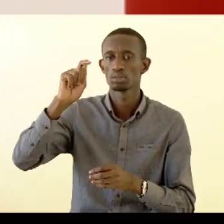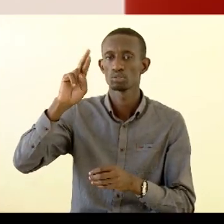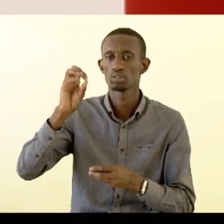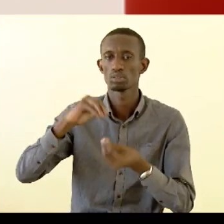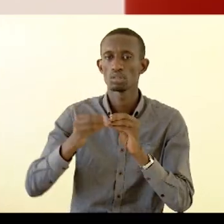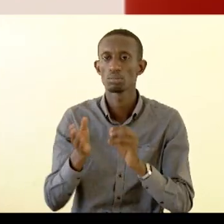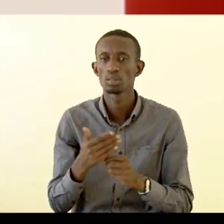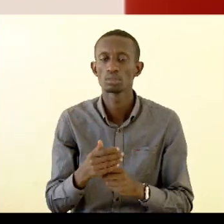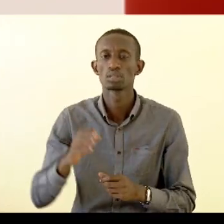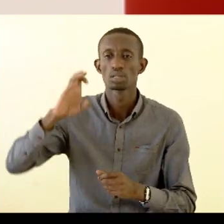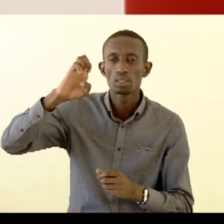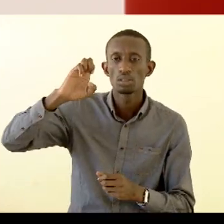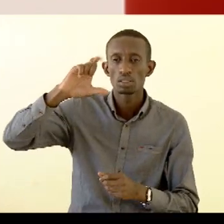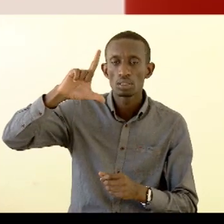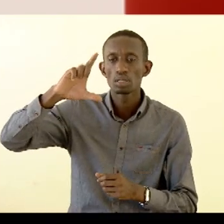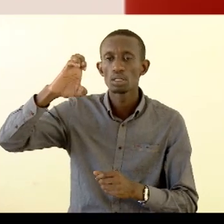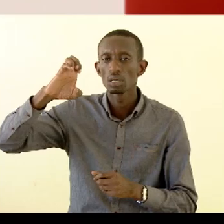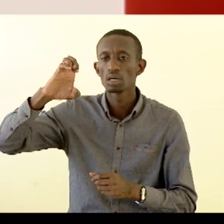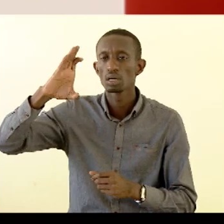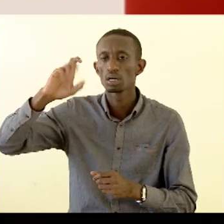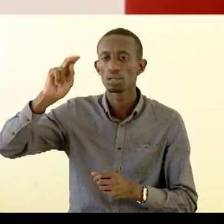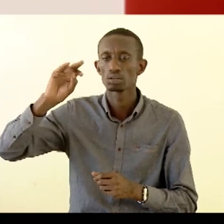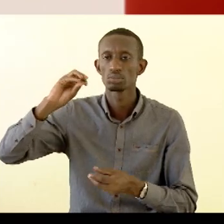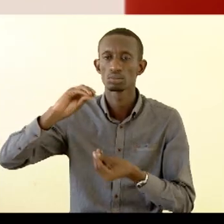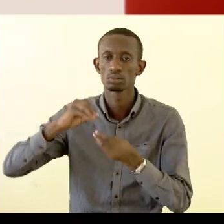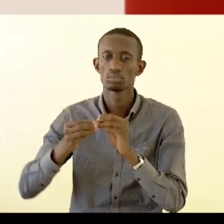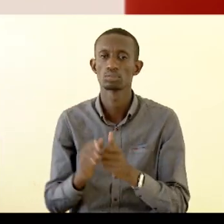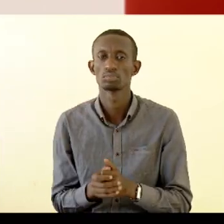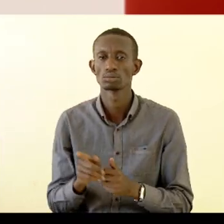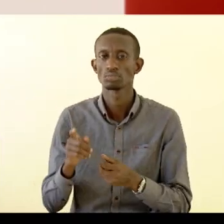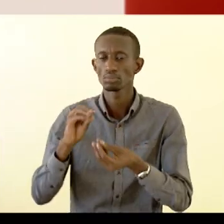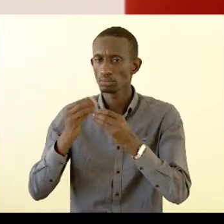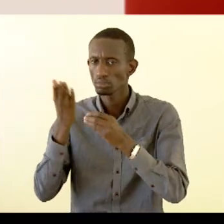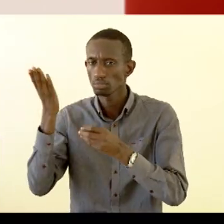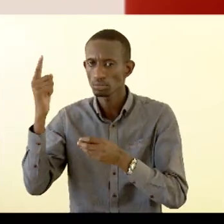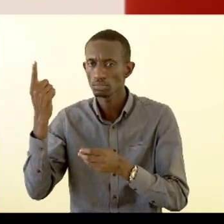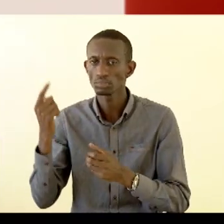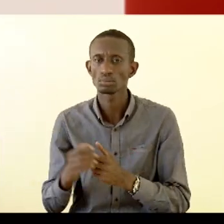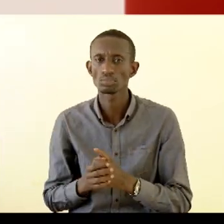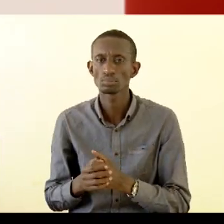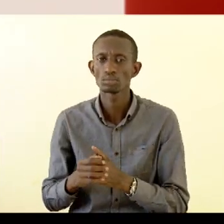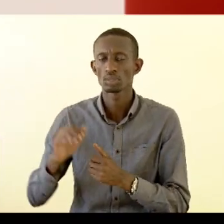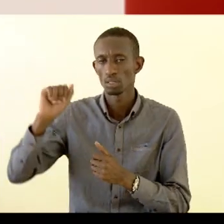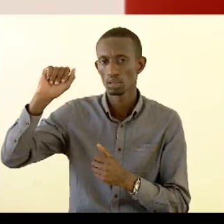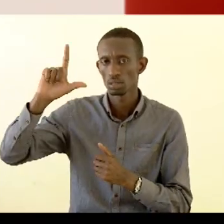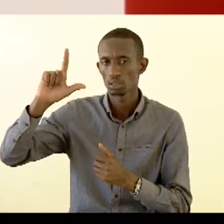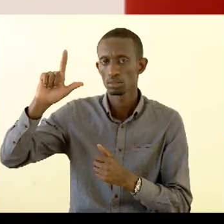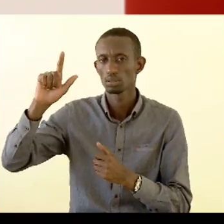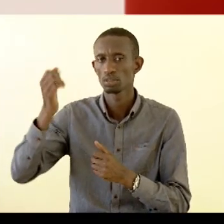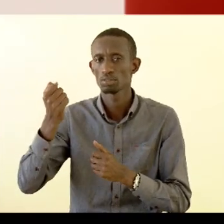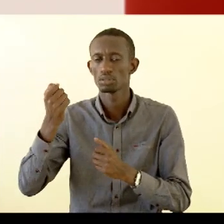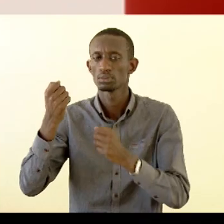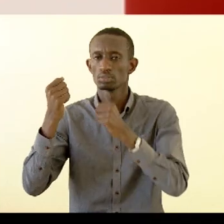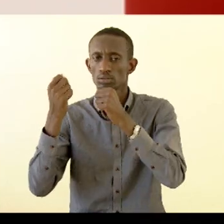for you, and you will try the other rows. It is aluminium with 2713.